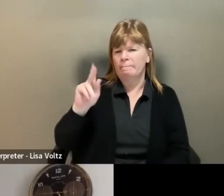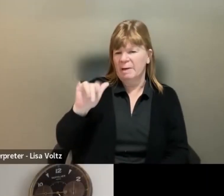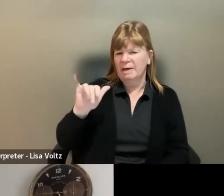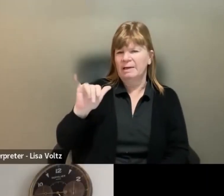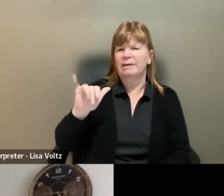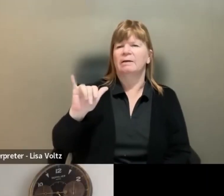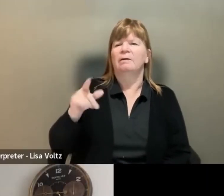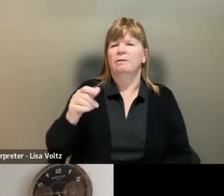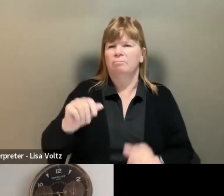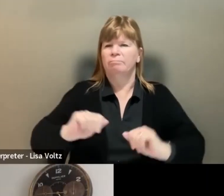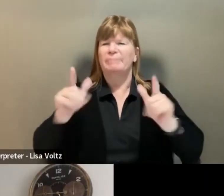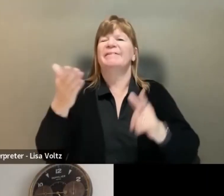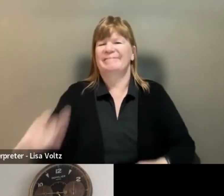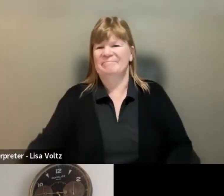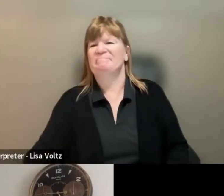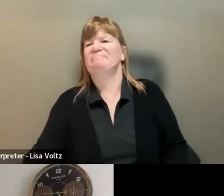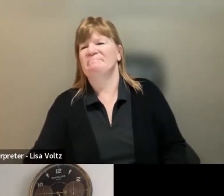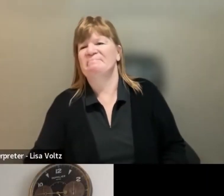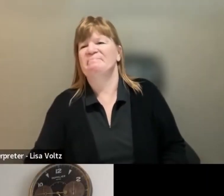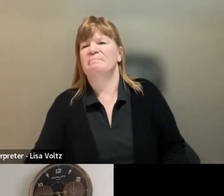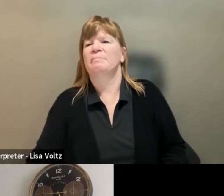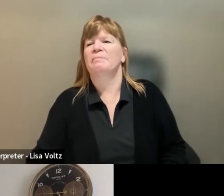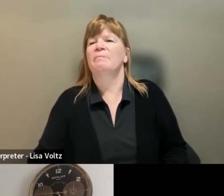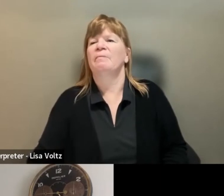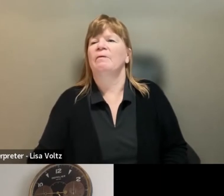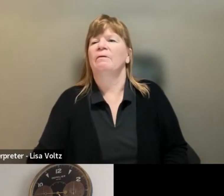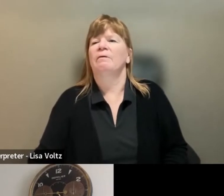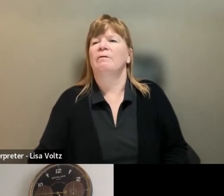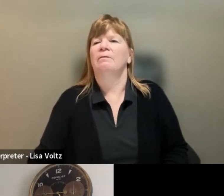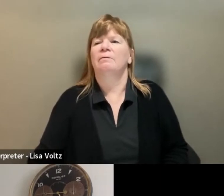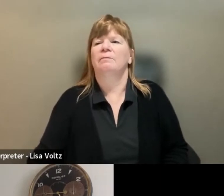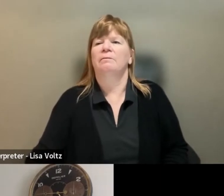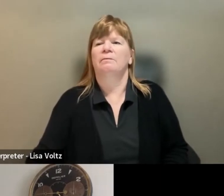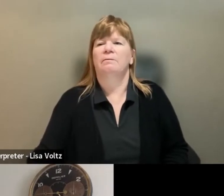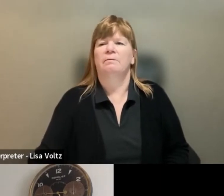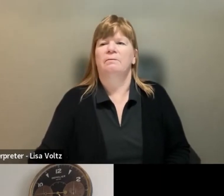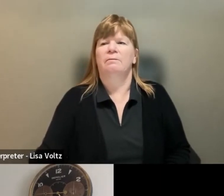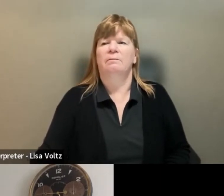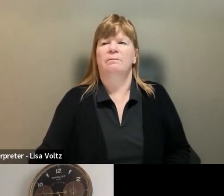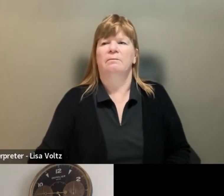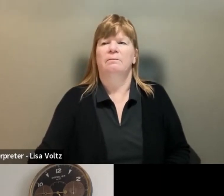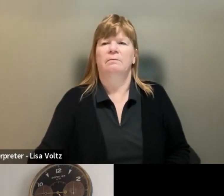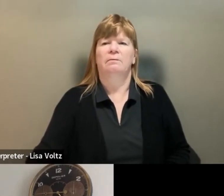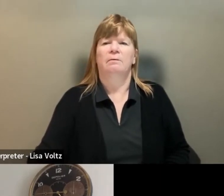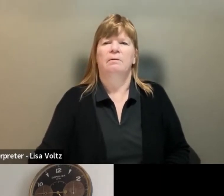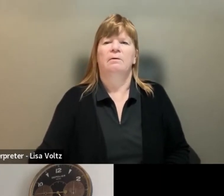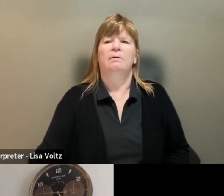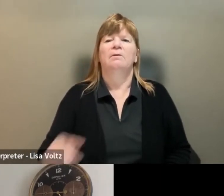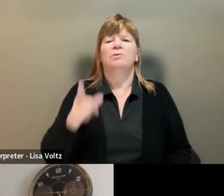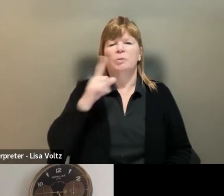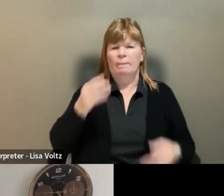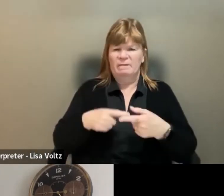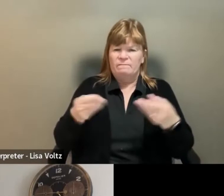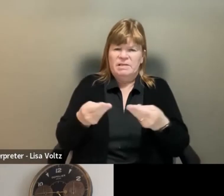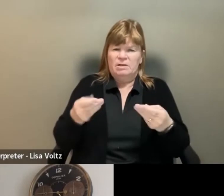come up. There we are. Okay, I see pictures now. So Rebecca will be facilitating this